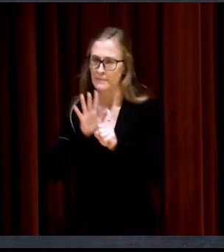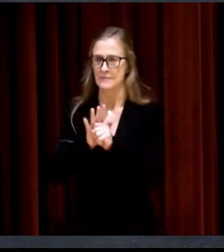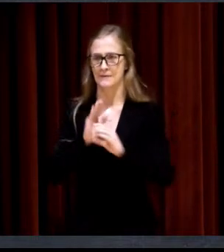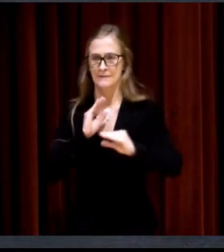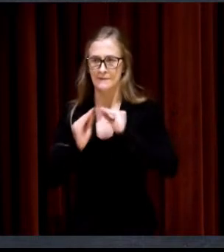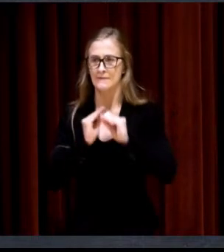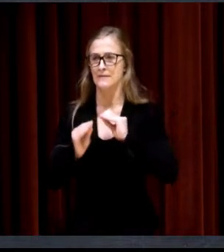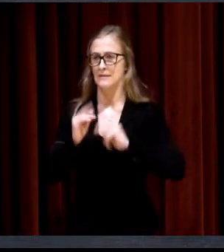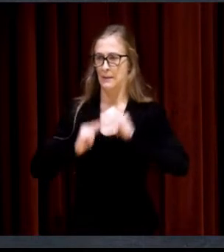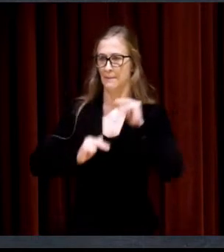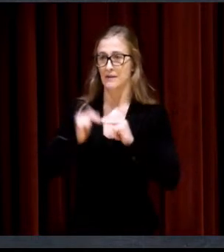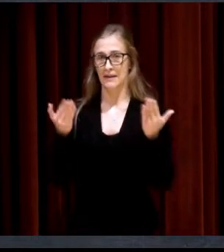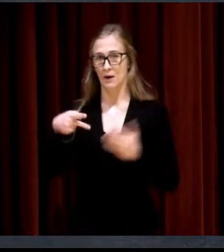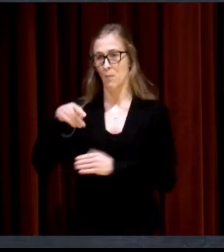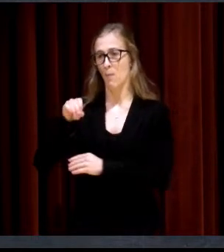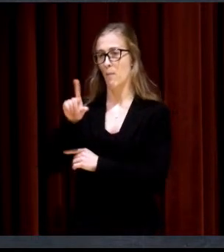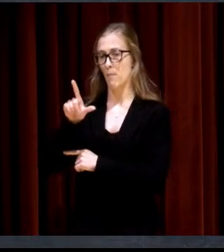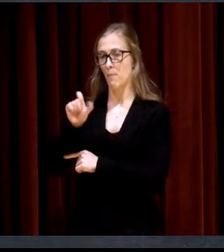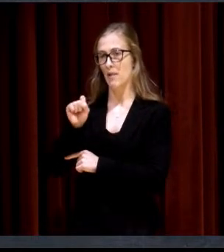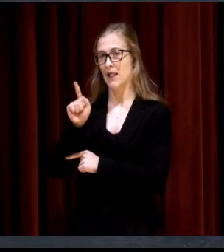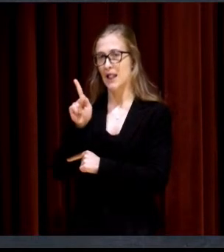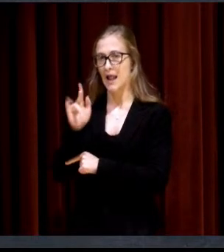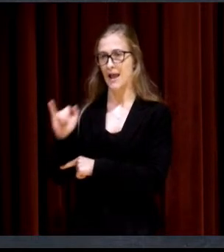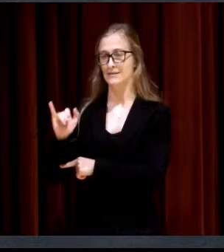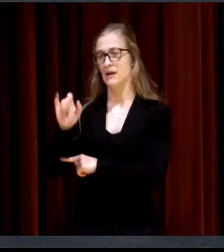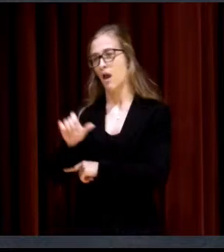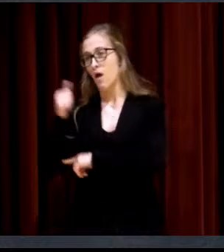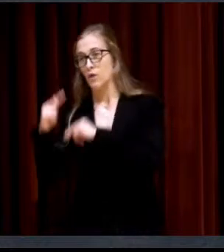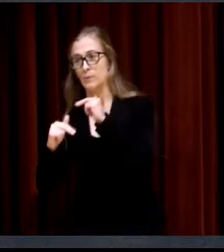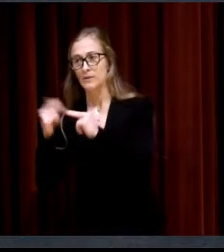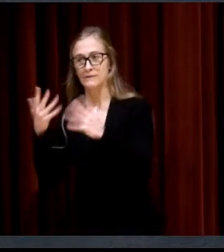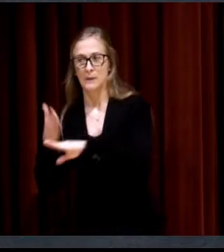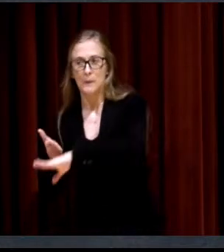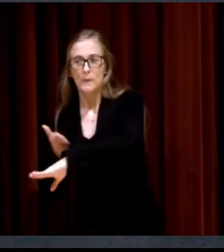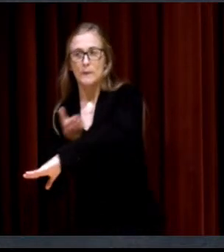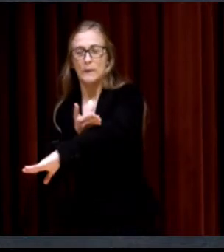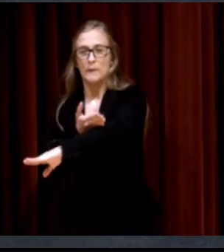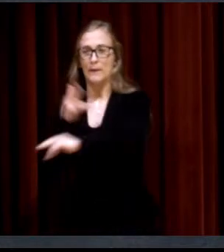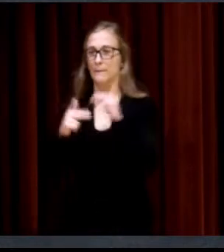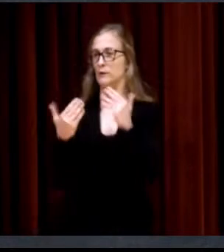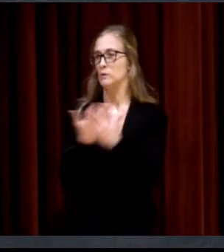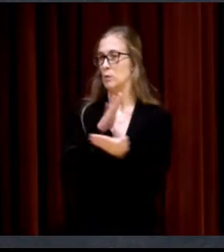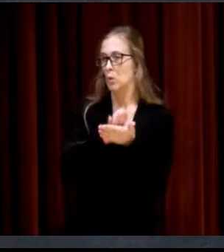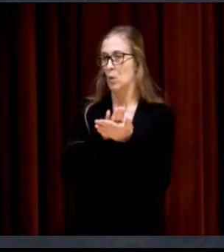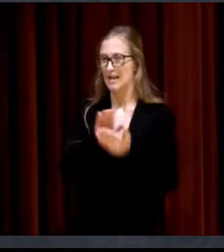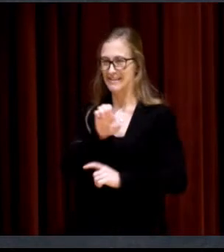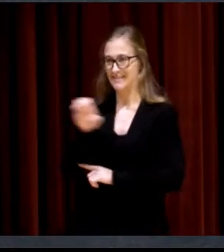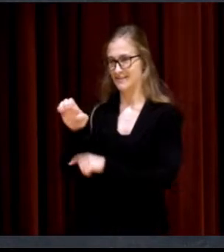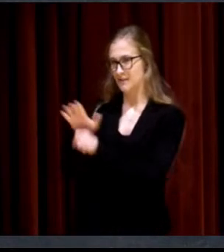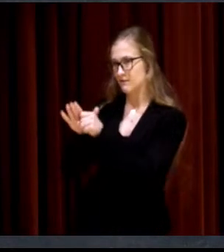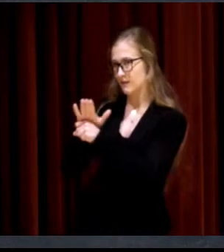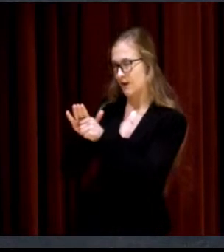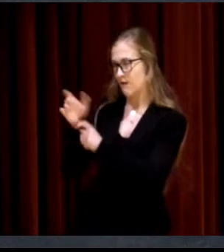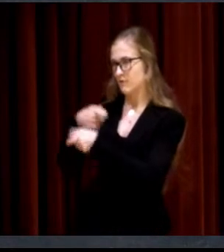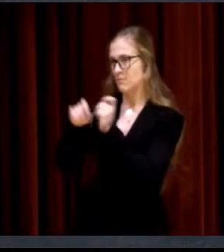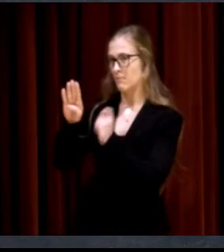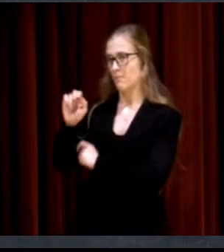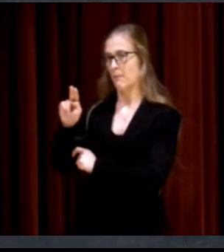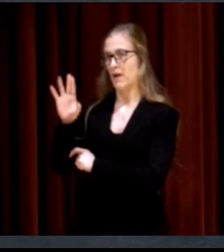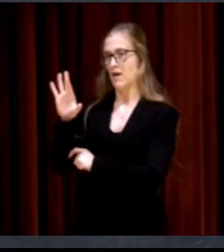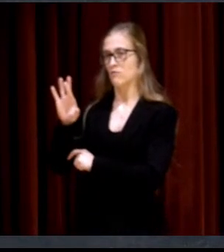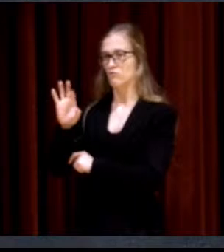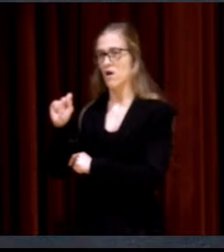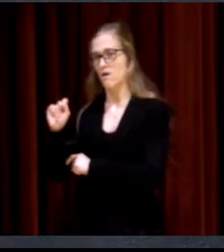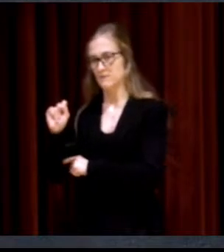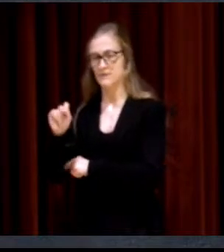at Pulaski while Bayard is being renovated. We're building a new school on the east side to replace the Bancroft School, and we've